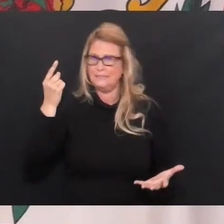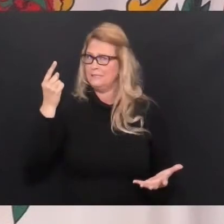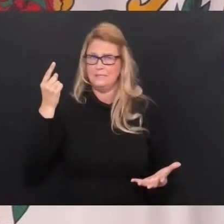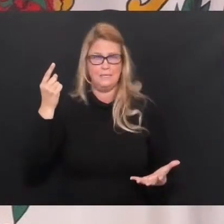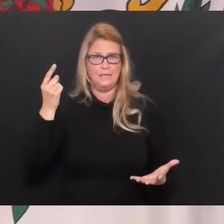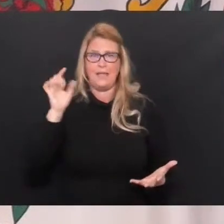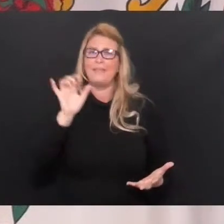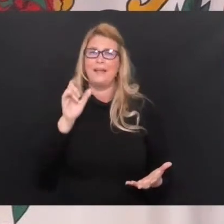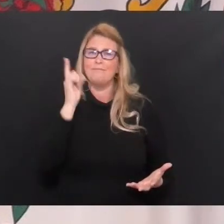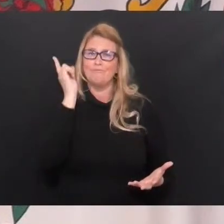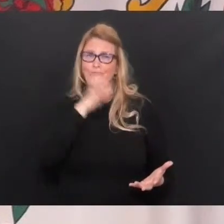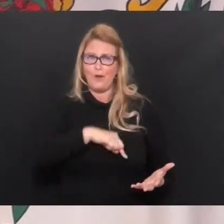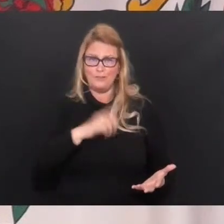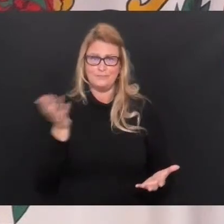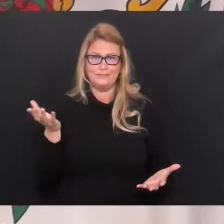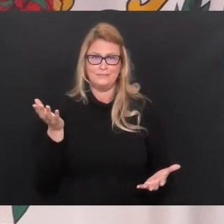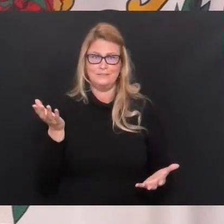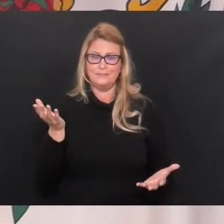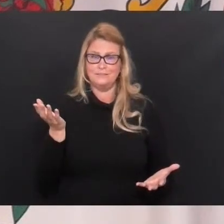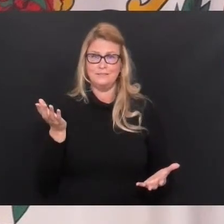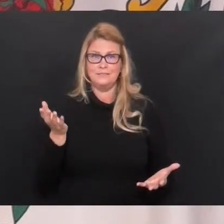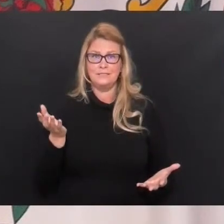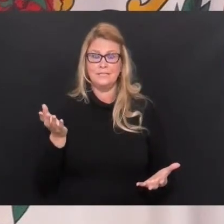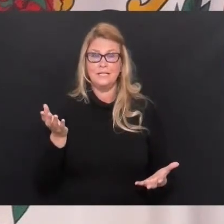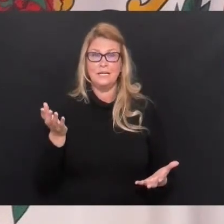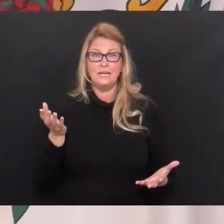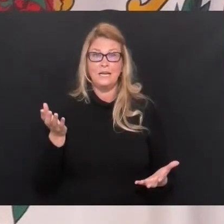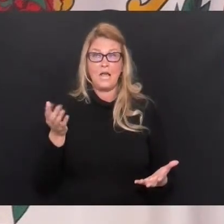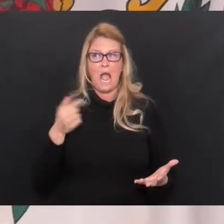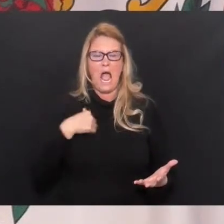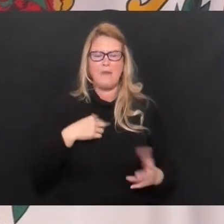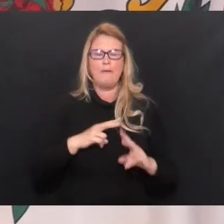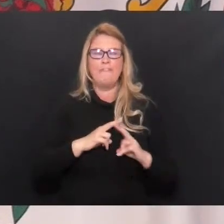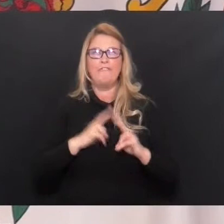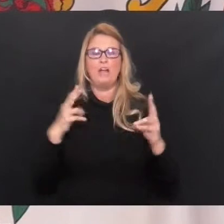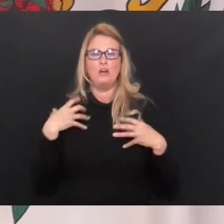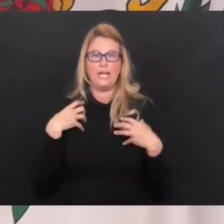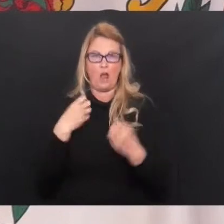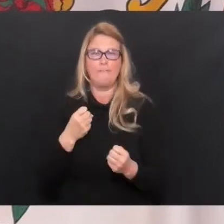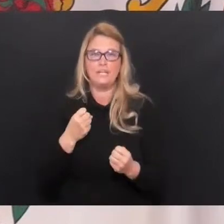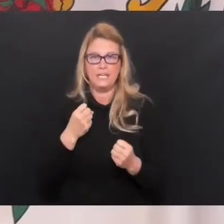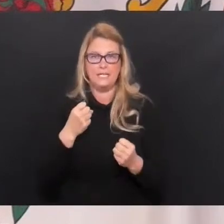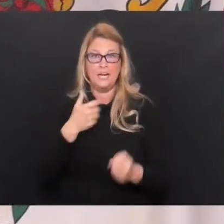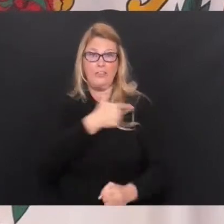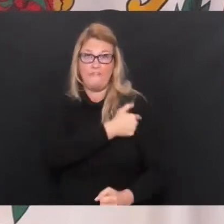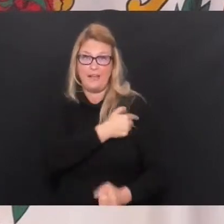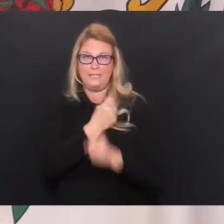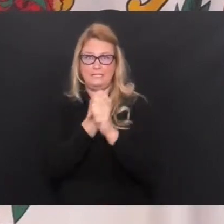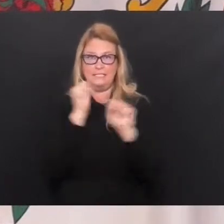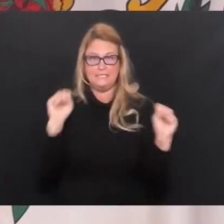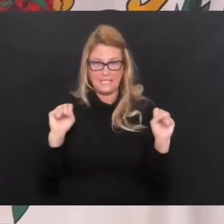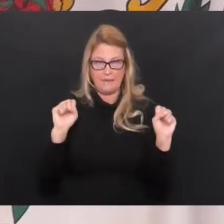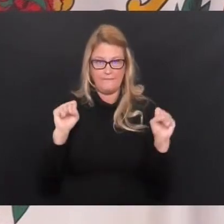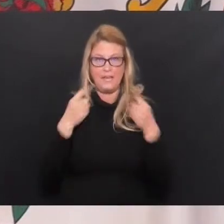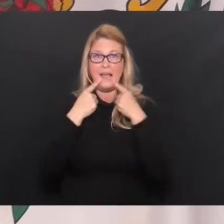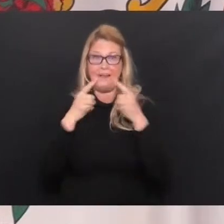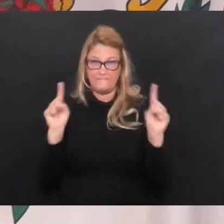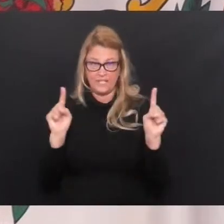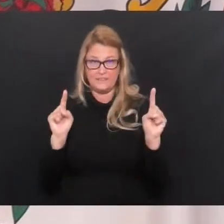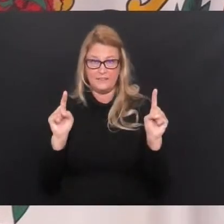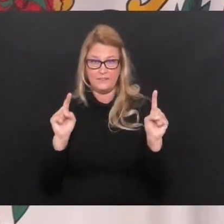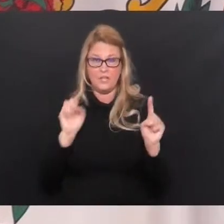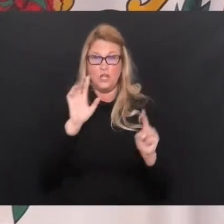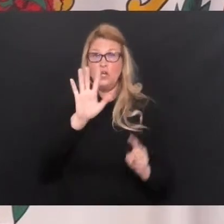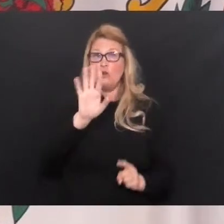totally false. You know, I remain very confident that the vaccines are safe and effective as it can be, and your risk